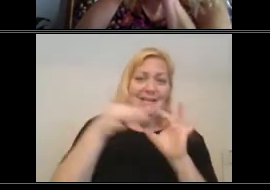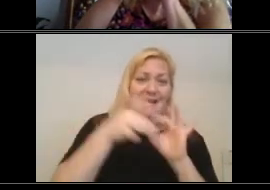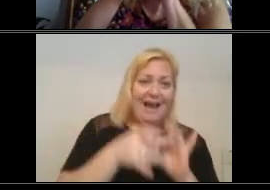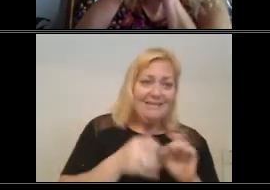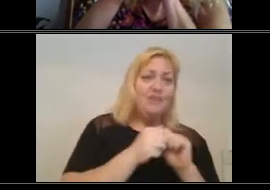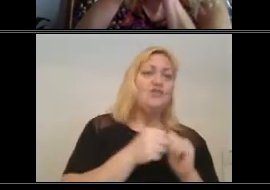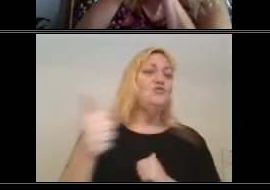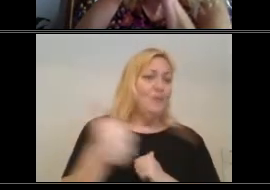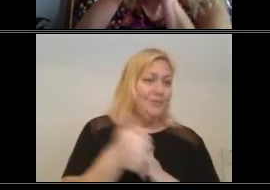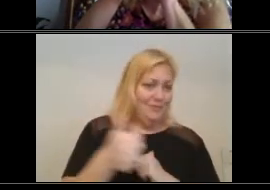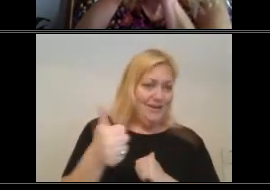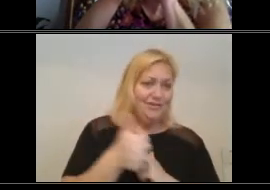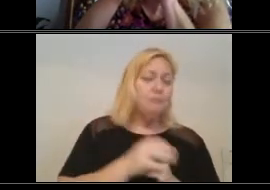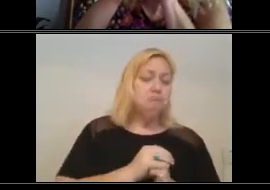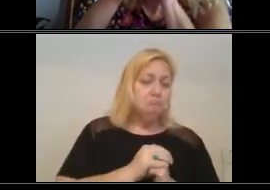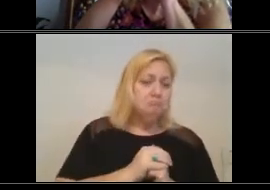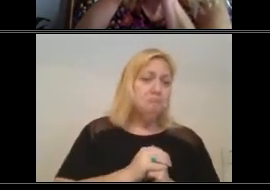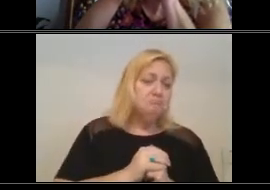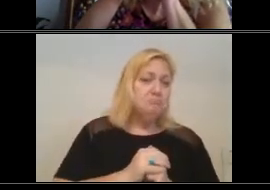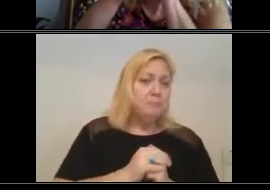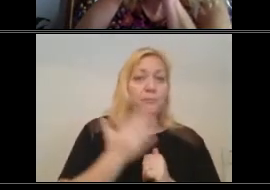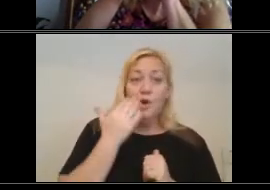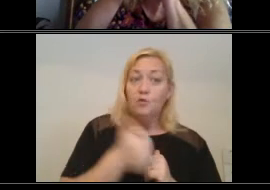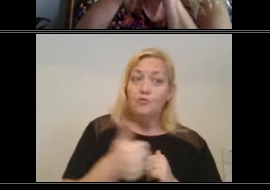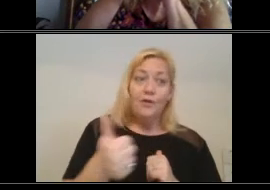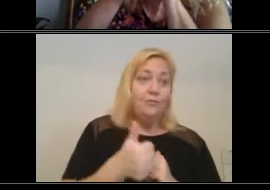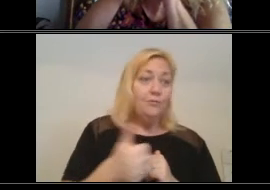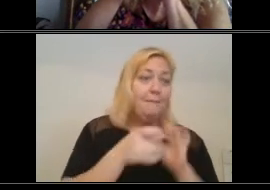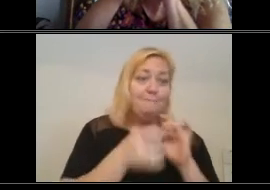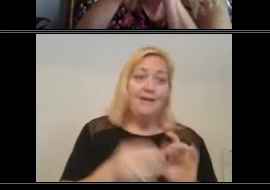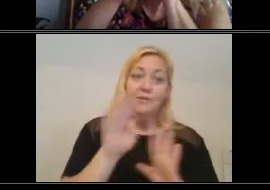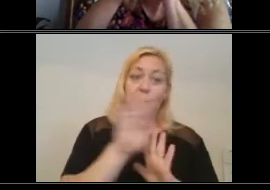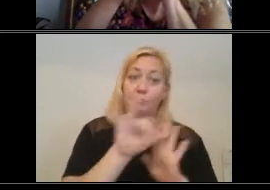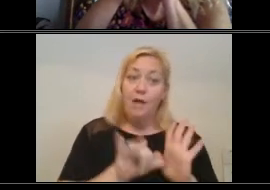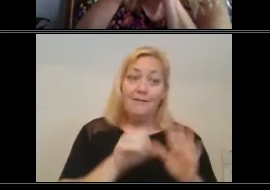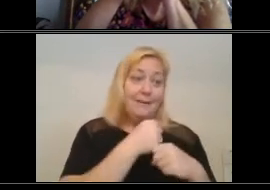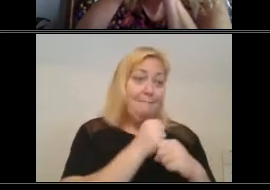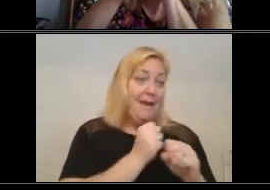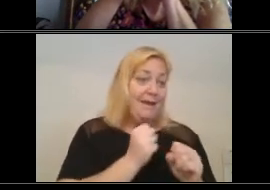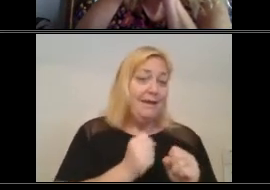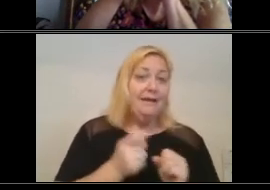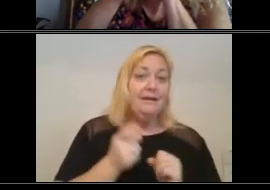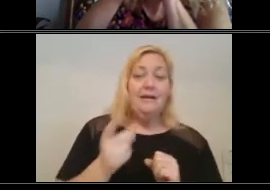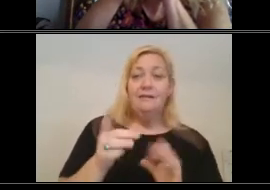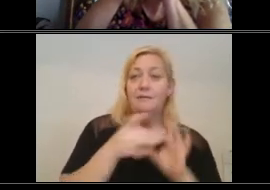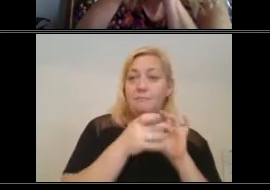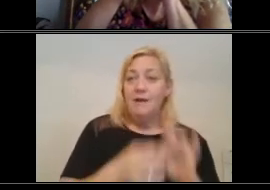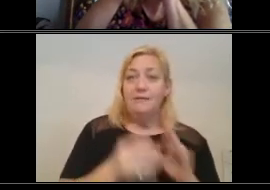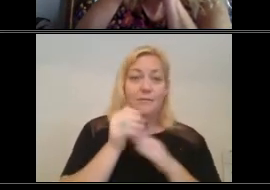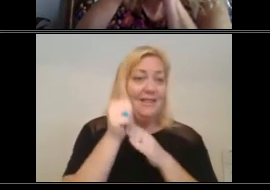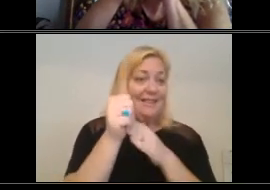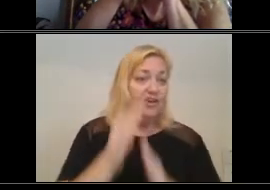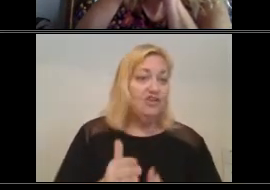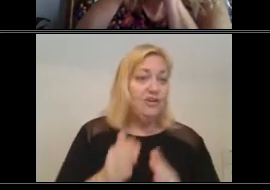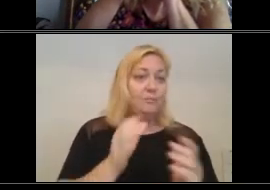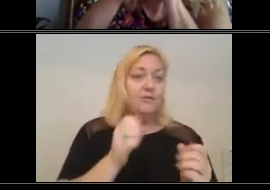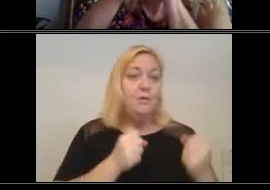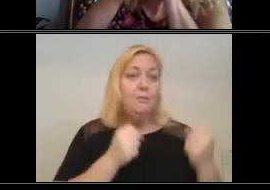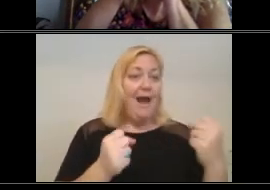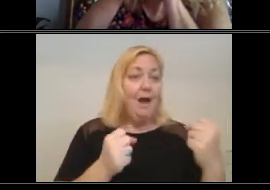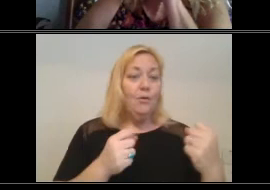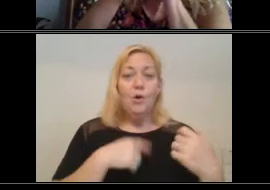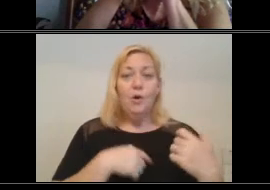transportation, where we know that transportation is made through policy making, it's made through leaders in power, and that it's something that we